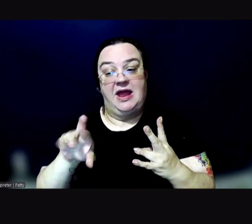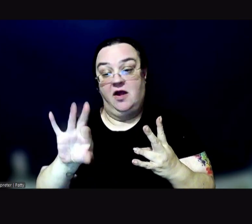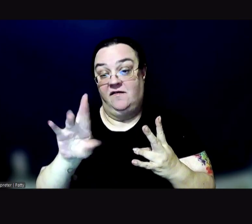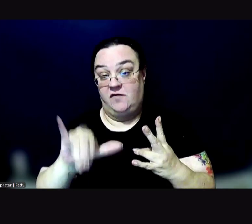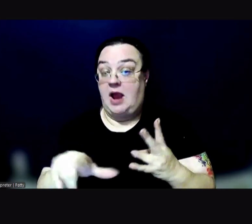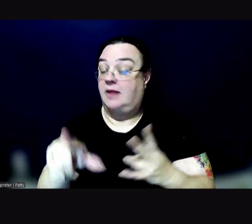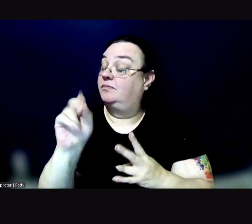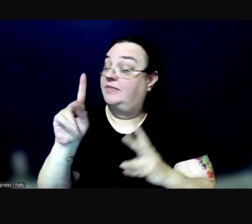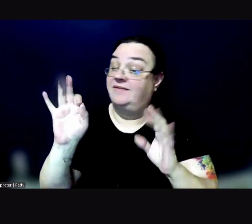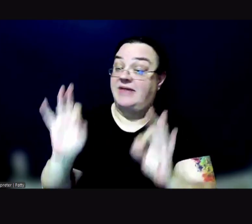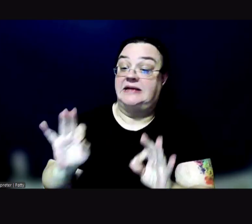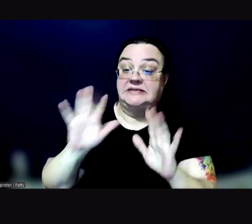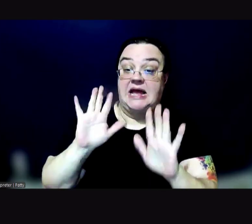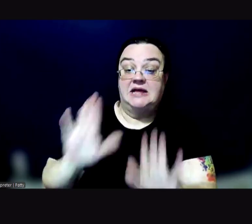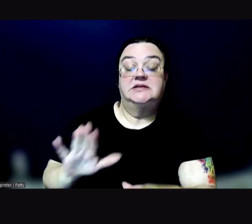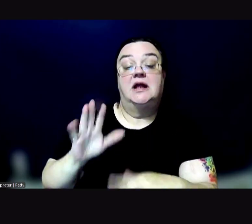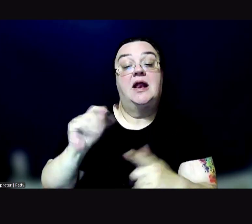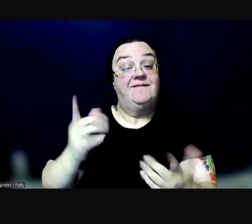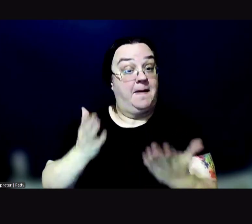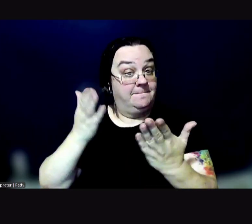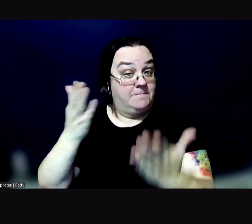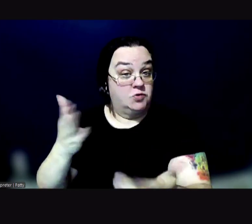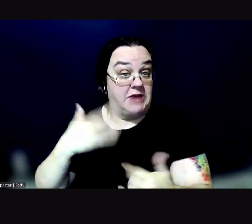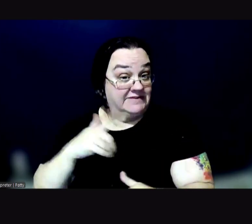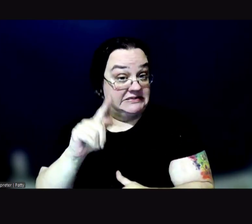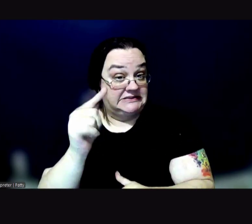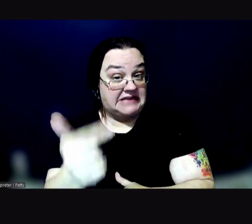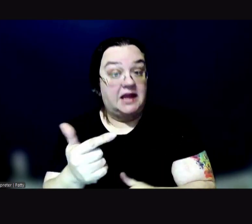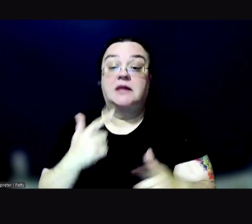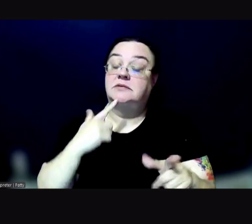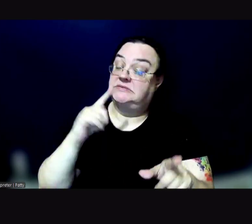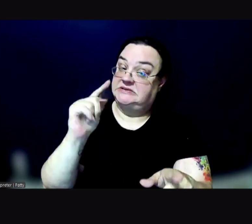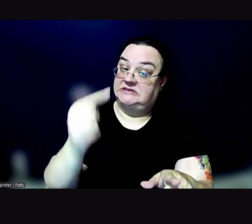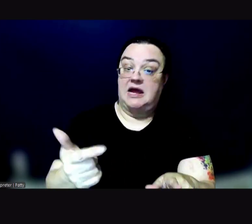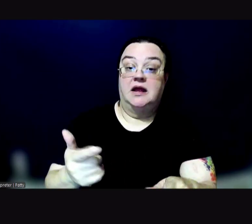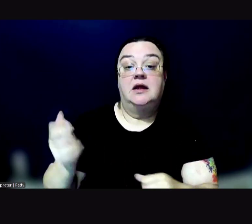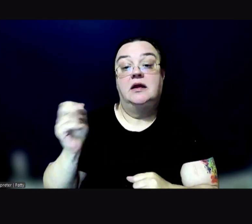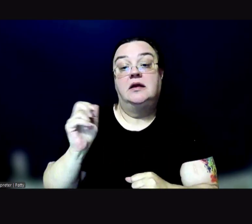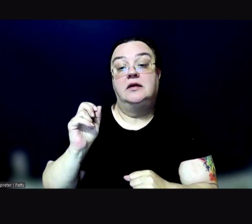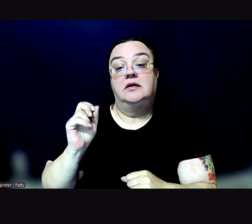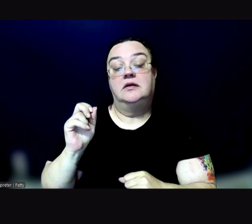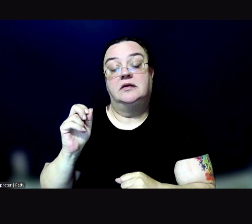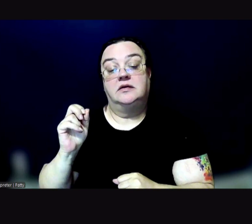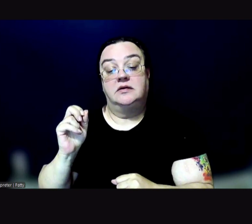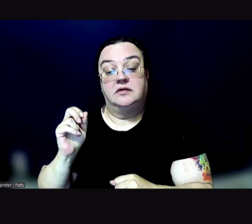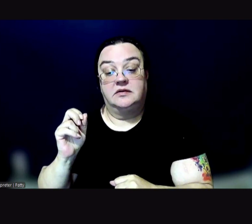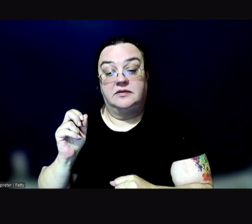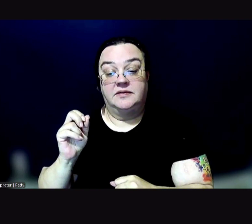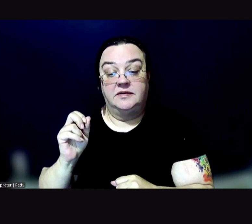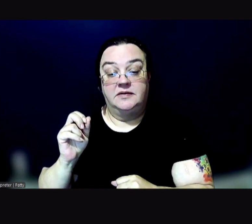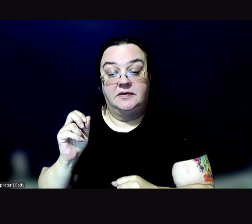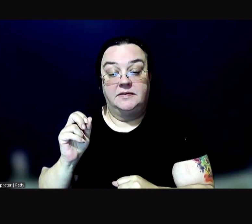right. There's a motion on the floor, is there a second? Second. Councilman Fowler, second.